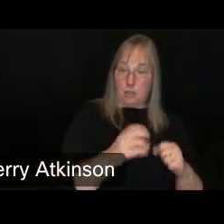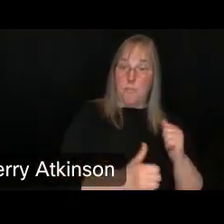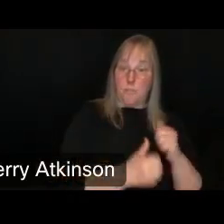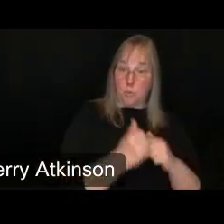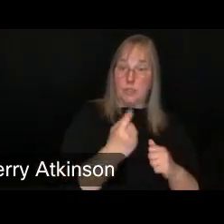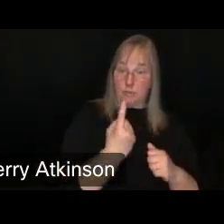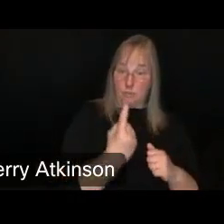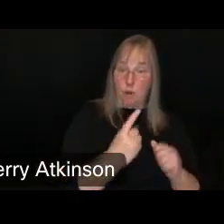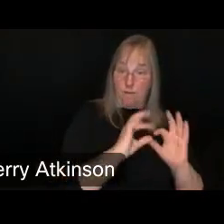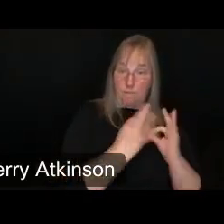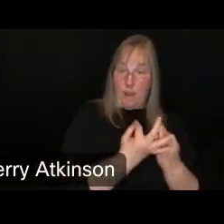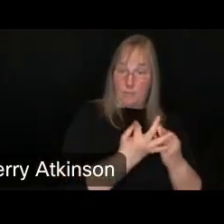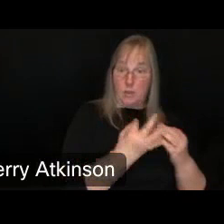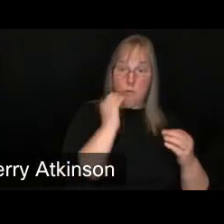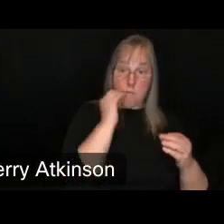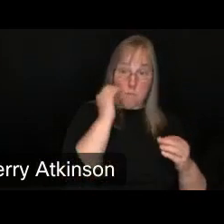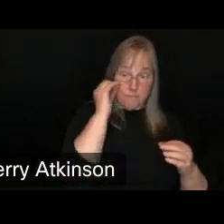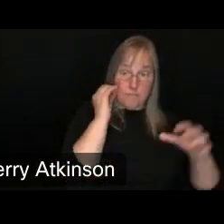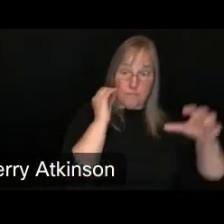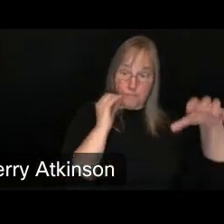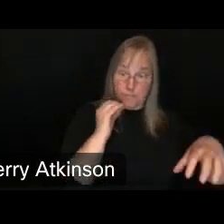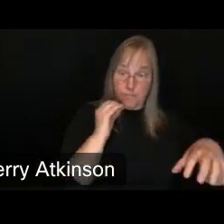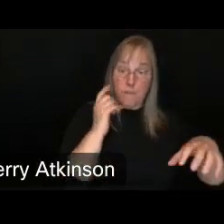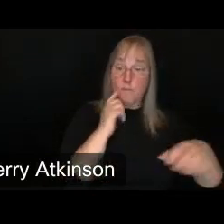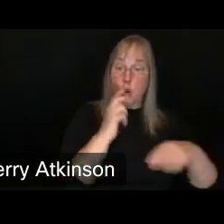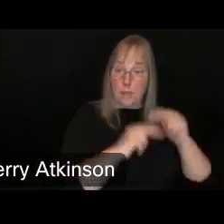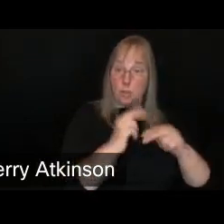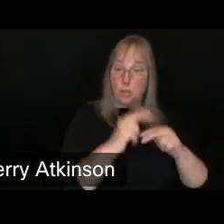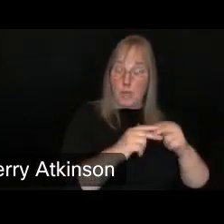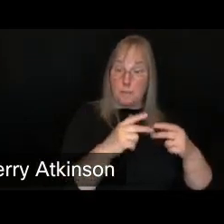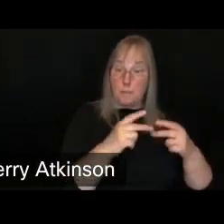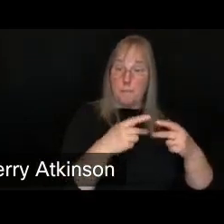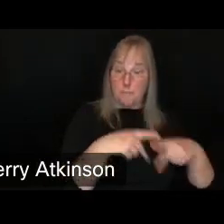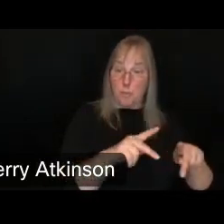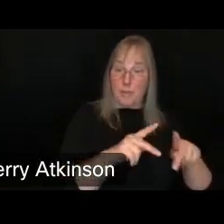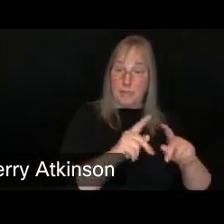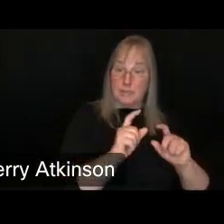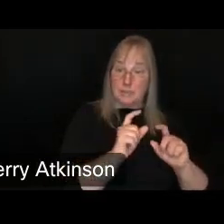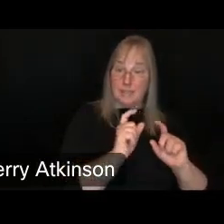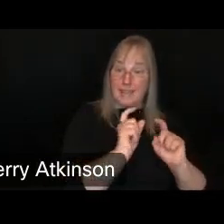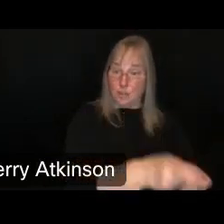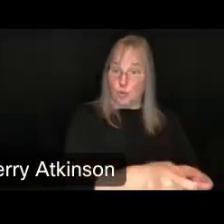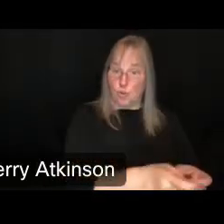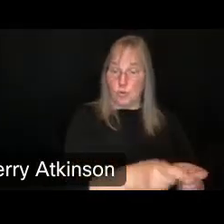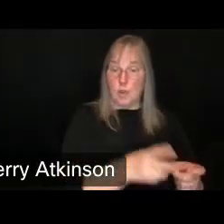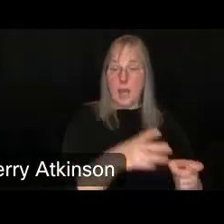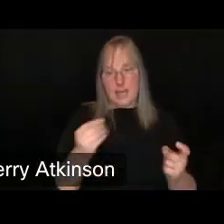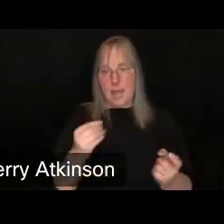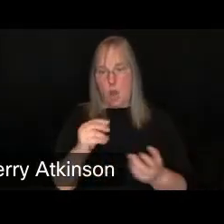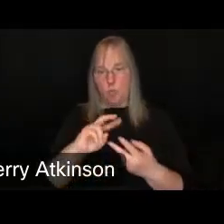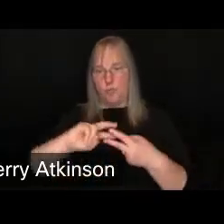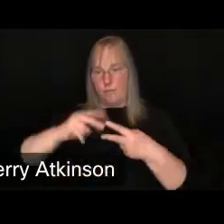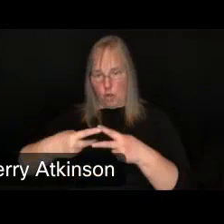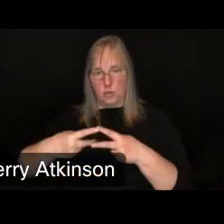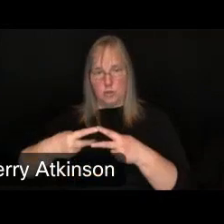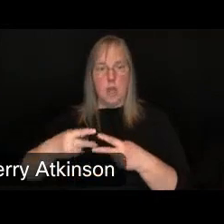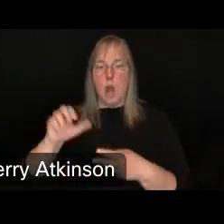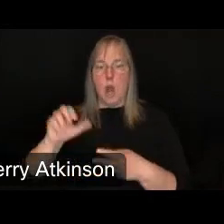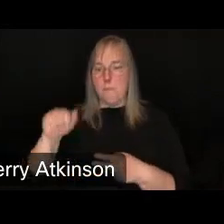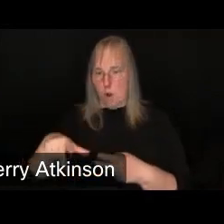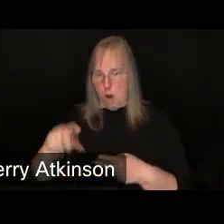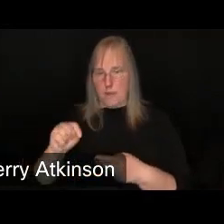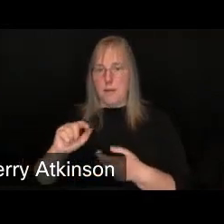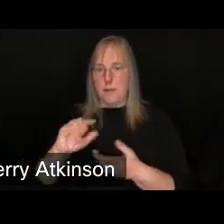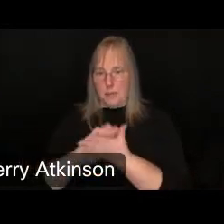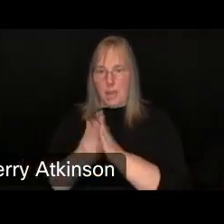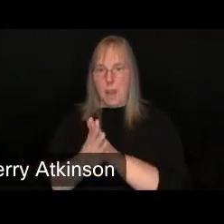family for the building permits issued. Now it's reversed. It's apartment become the majority of the development there,